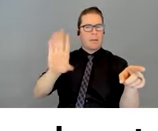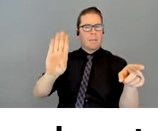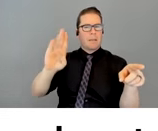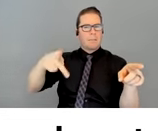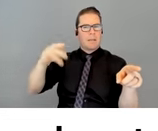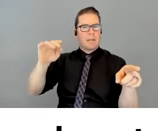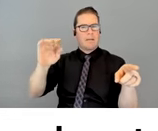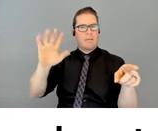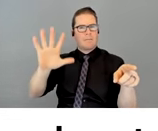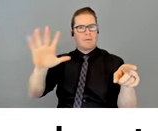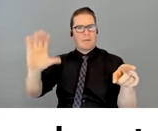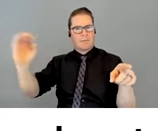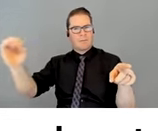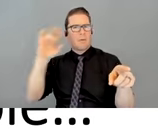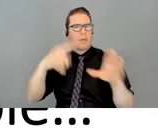Next.